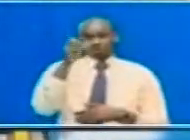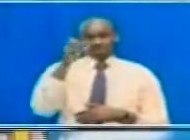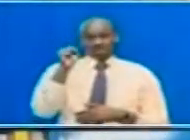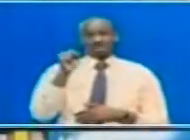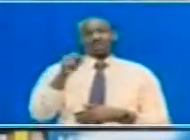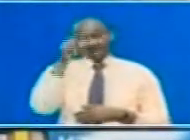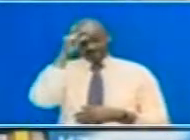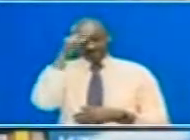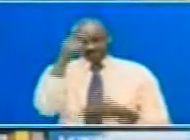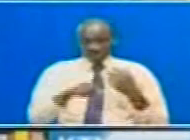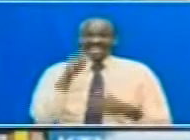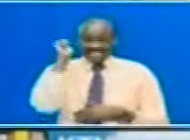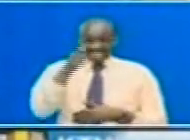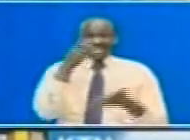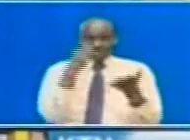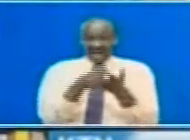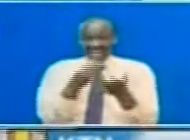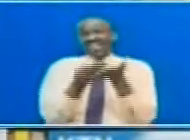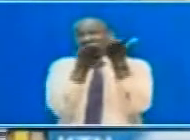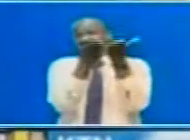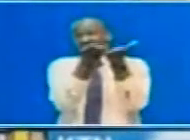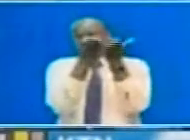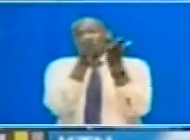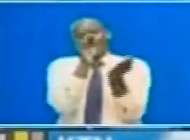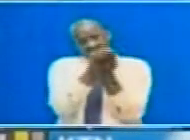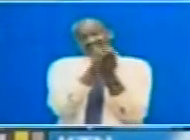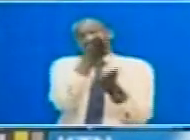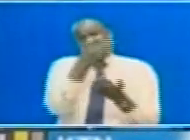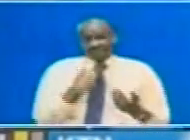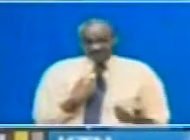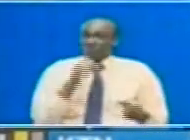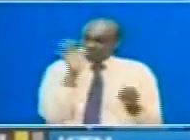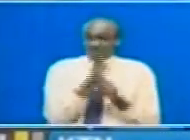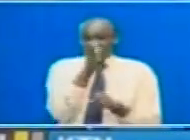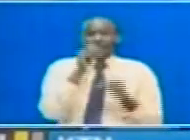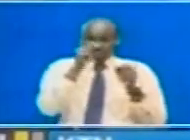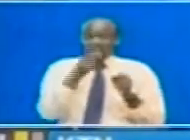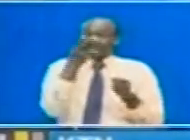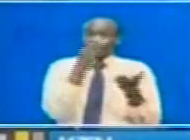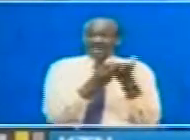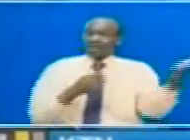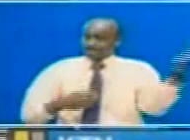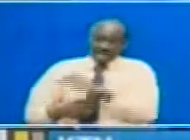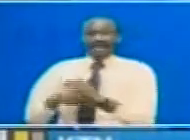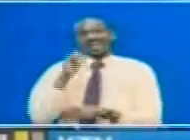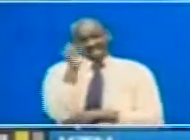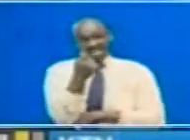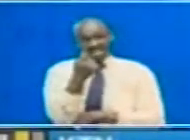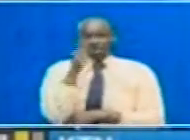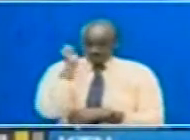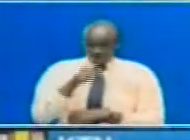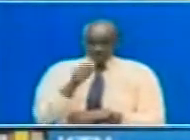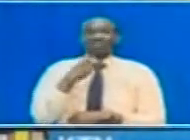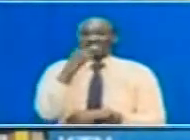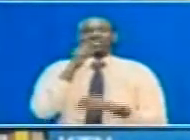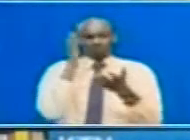that Kenyan money is being held in Switzerland and that money will be repatriated to Kenya. You can quote me